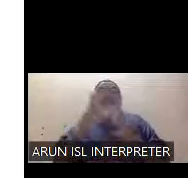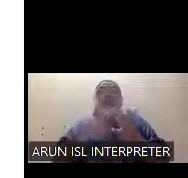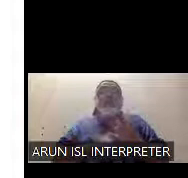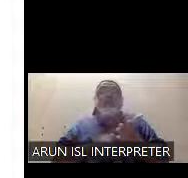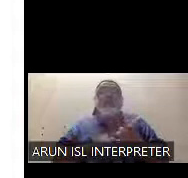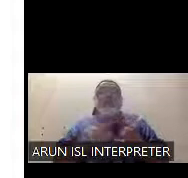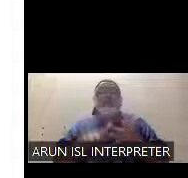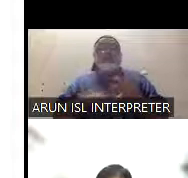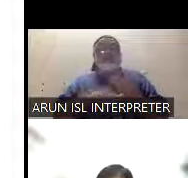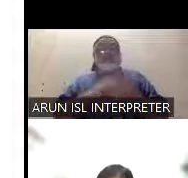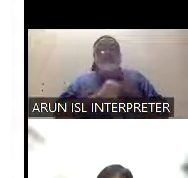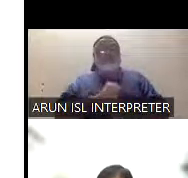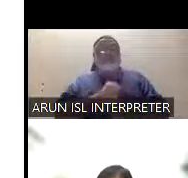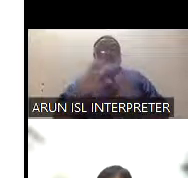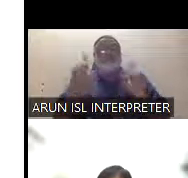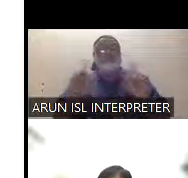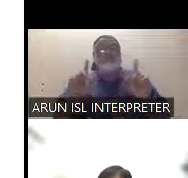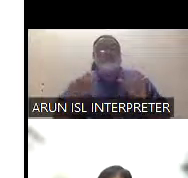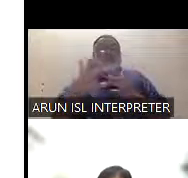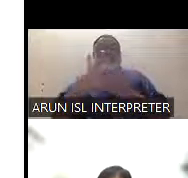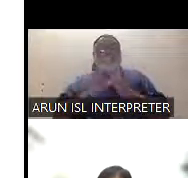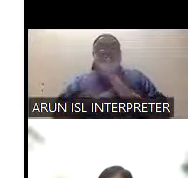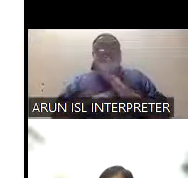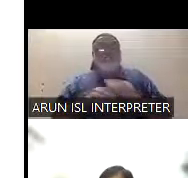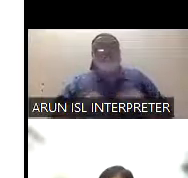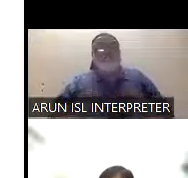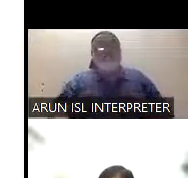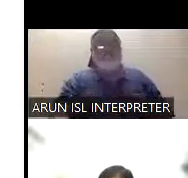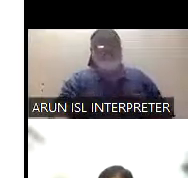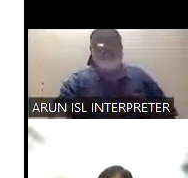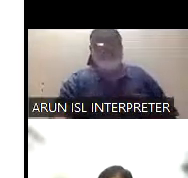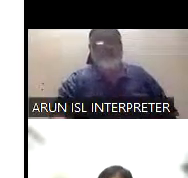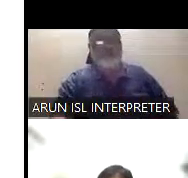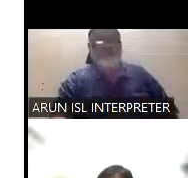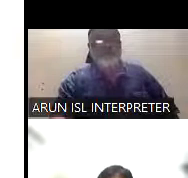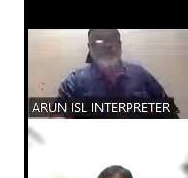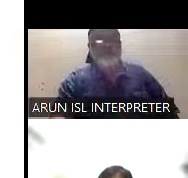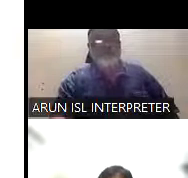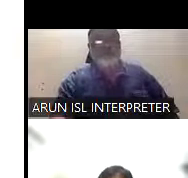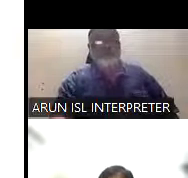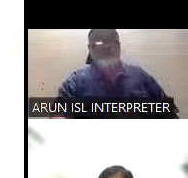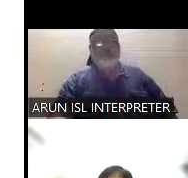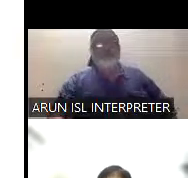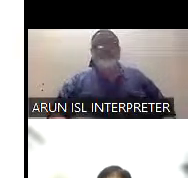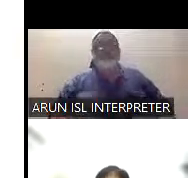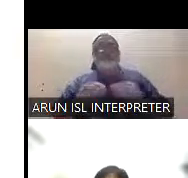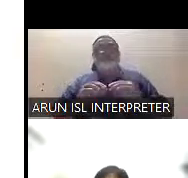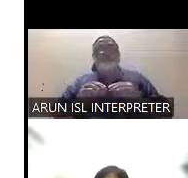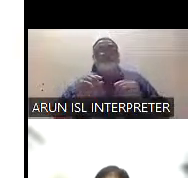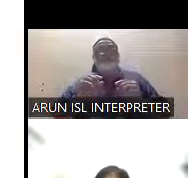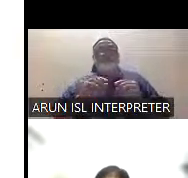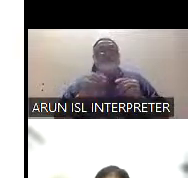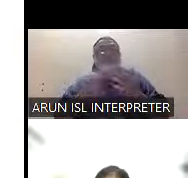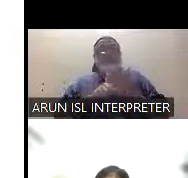there, because this makes it an image. The moment the text is scanned and put up as a picture, it does not become